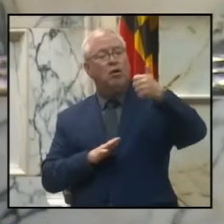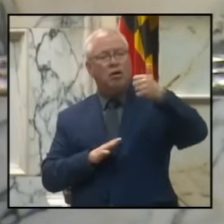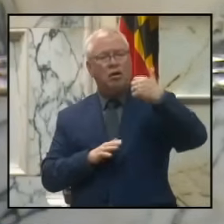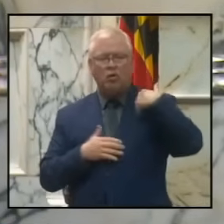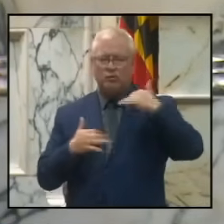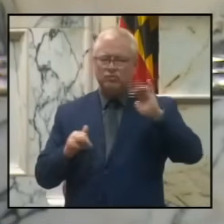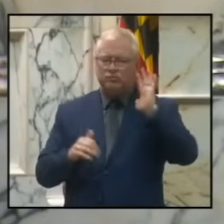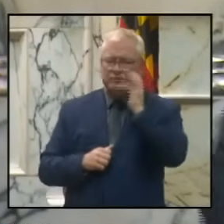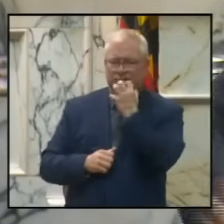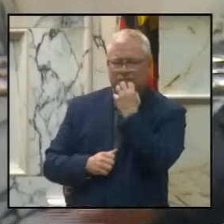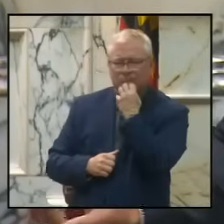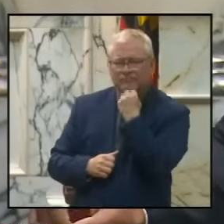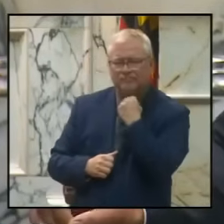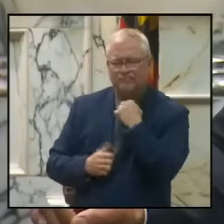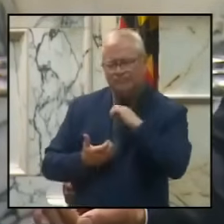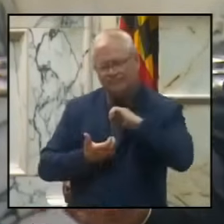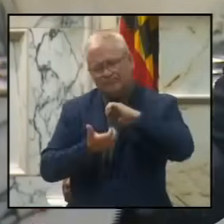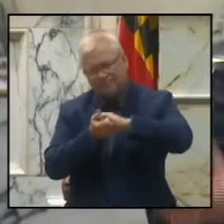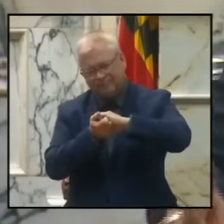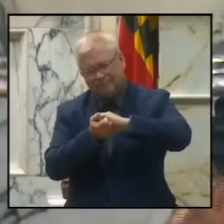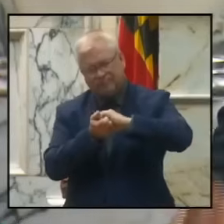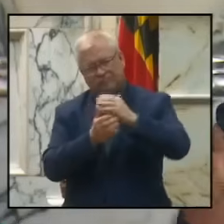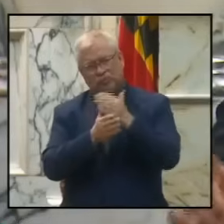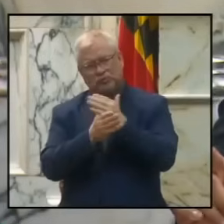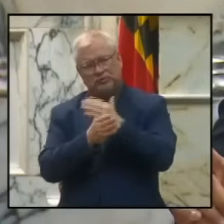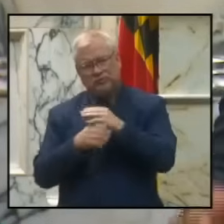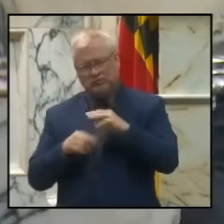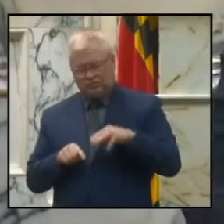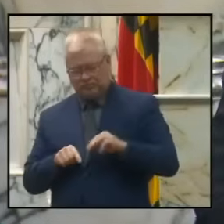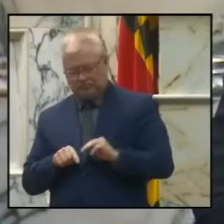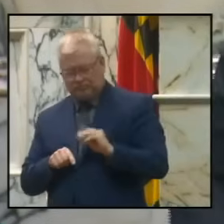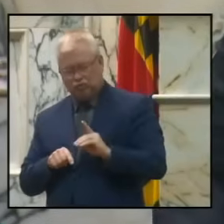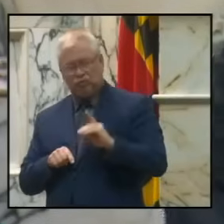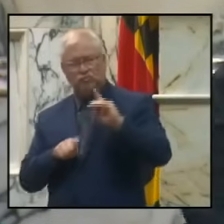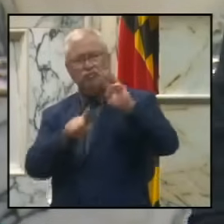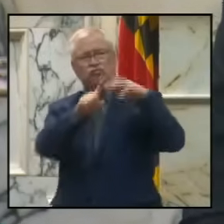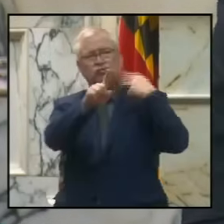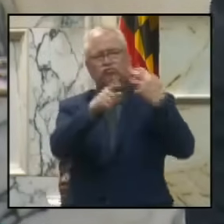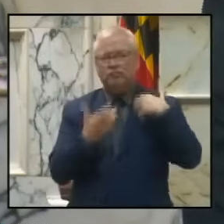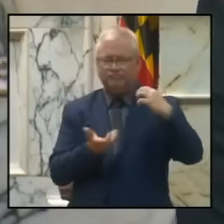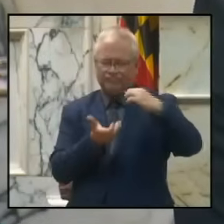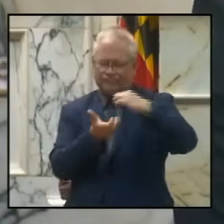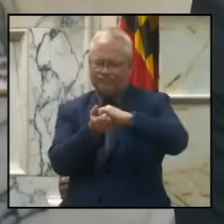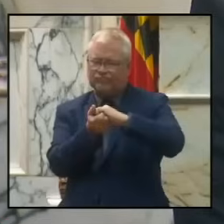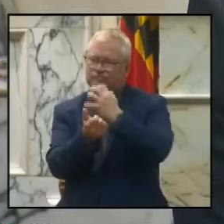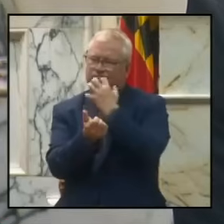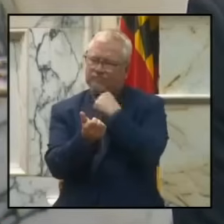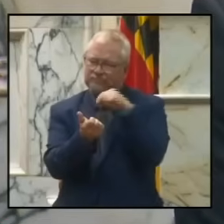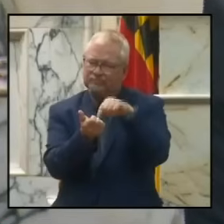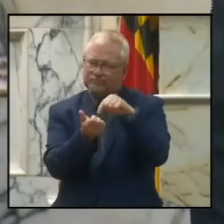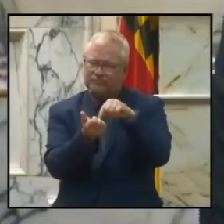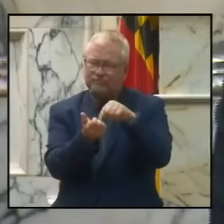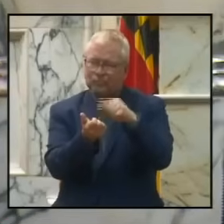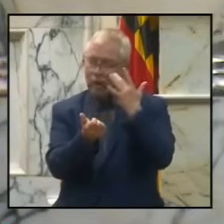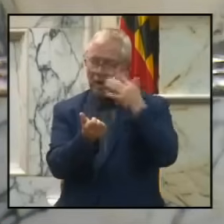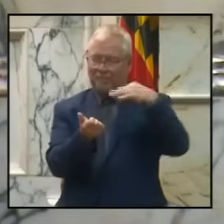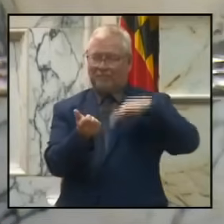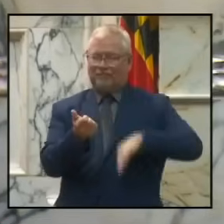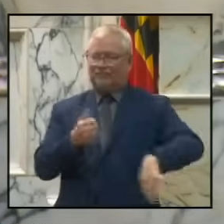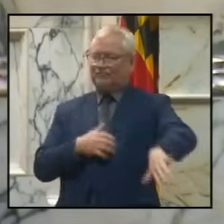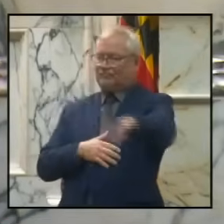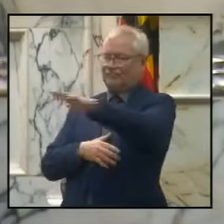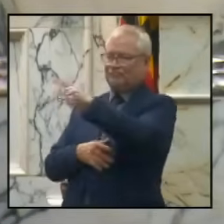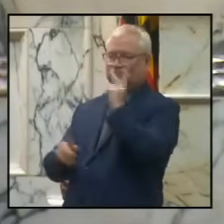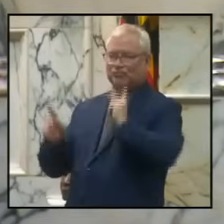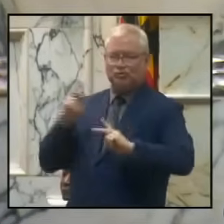partnership between Maryland and Washington, D.C. that has benefited our people all across the country for